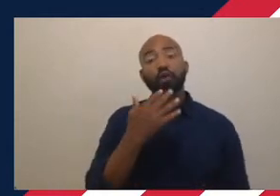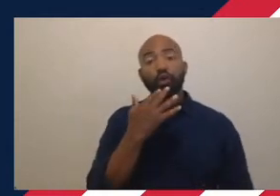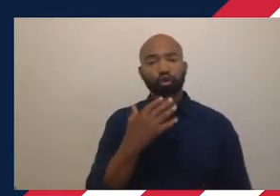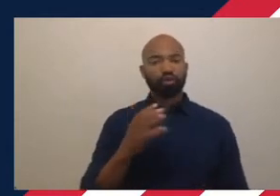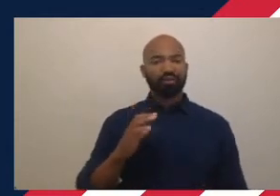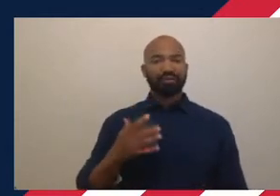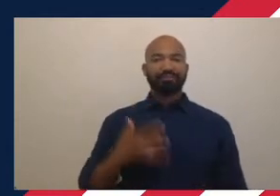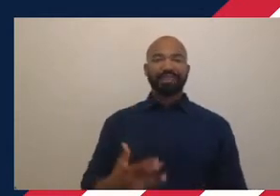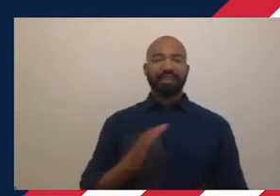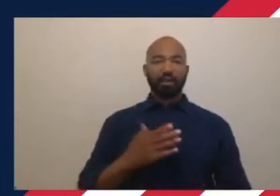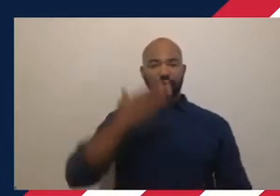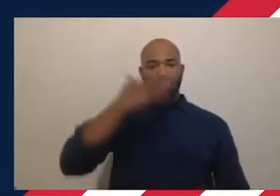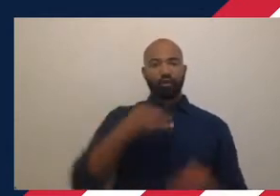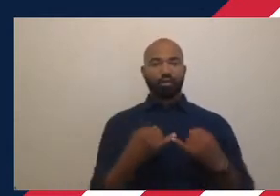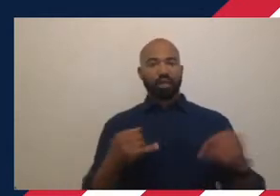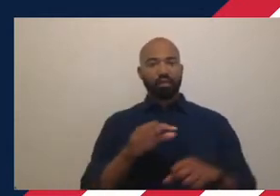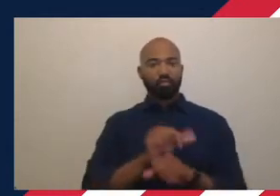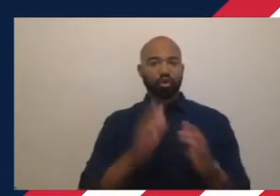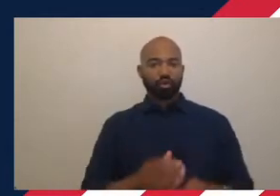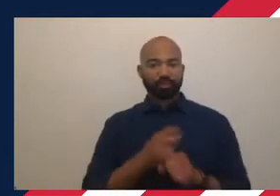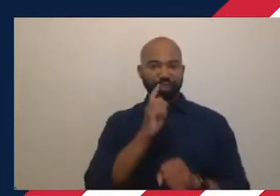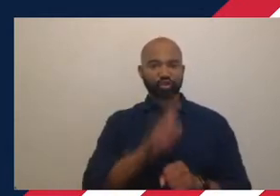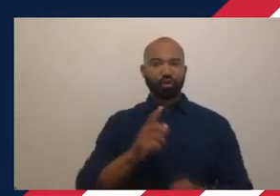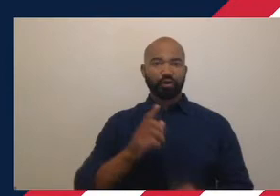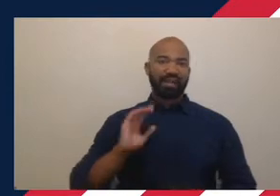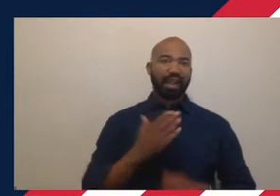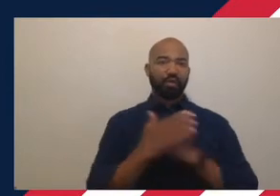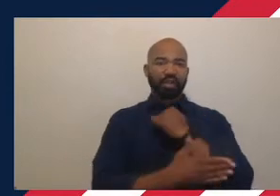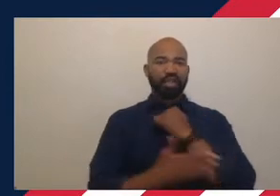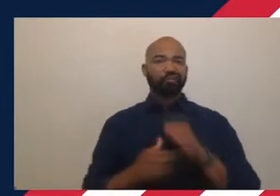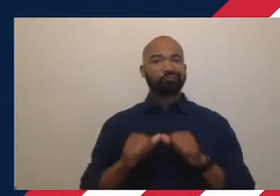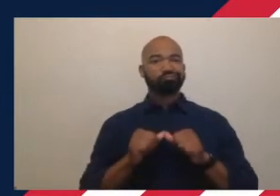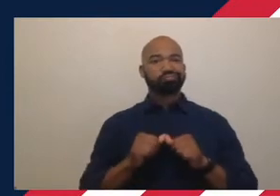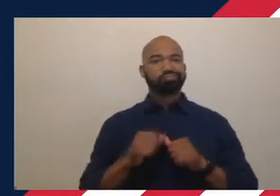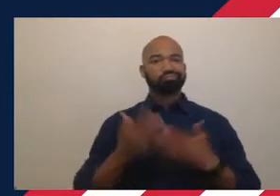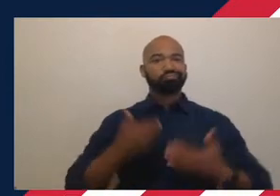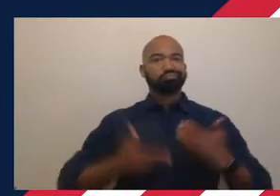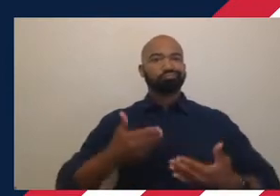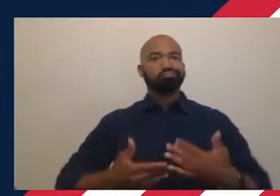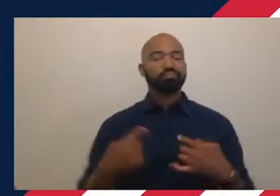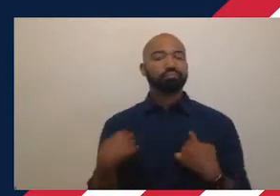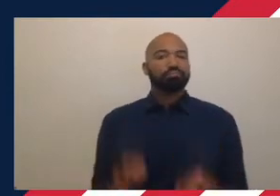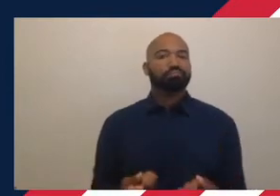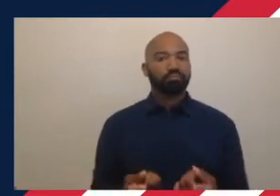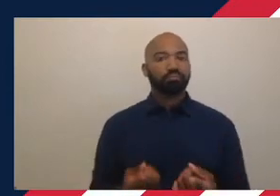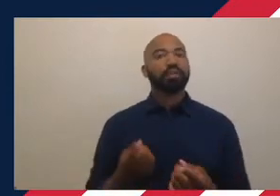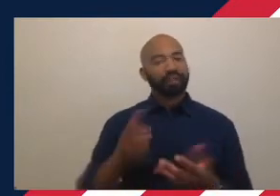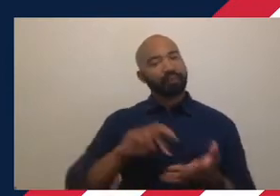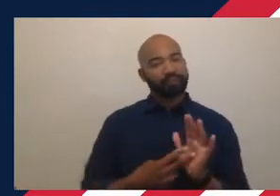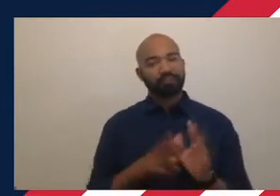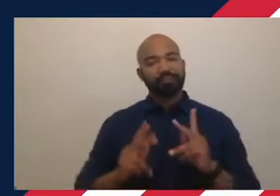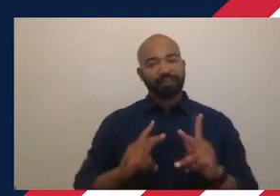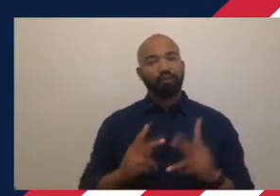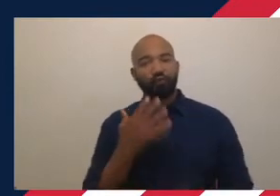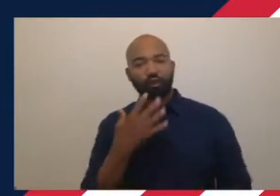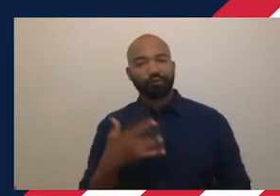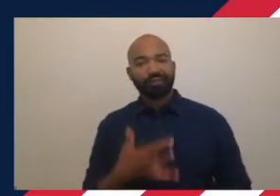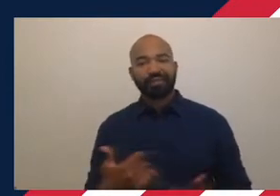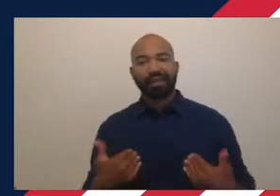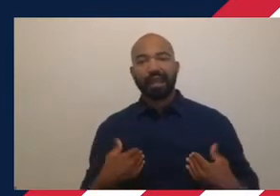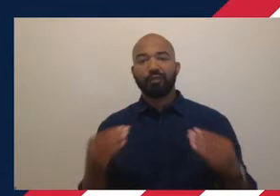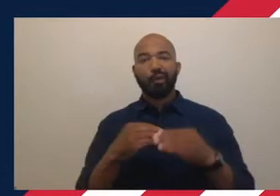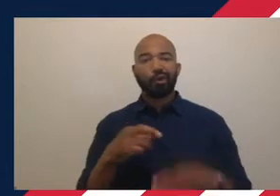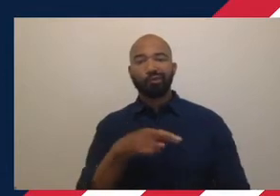who are making sure that America has still been running throughout this crisis, that put folks more at risk. Thank you, Doctor, for